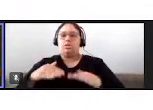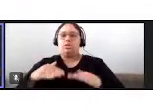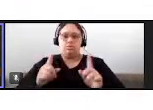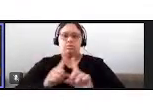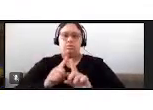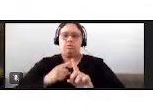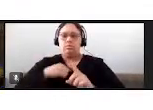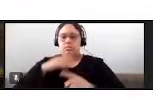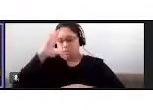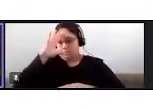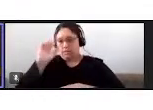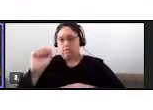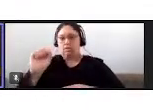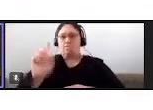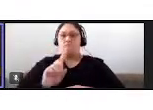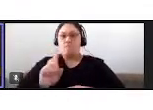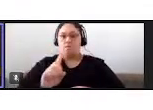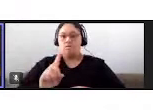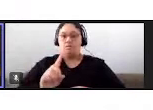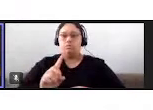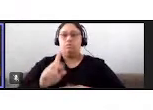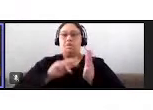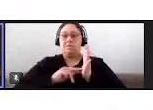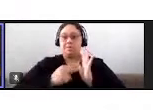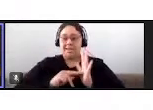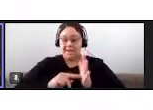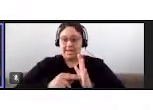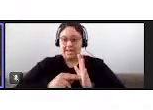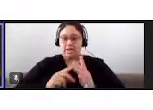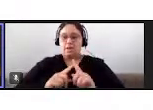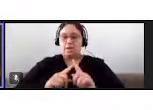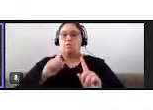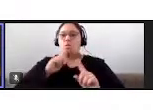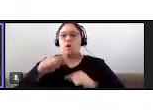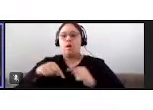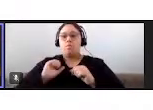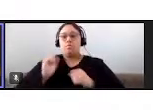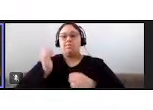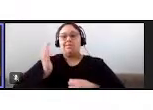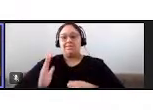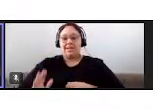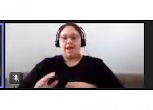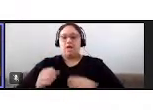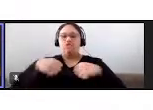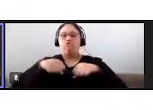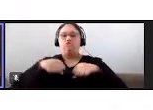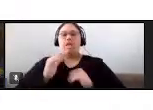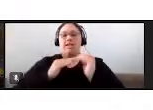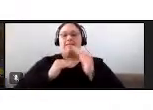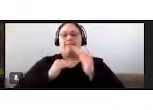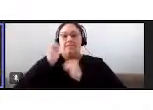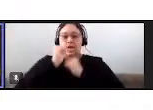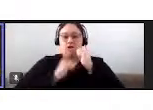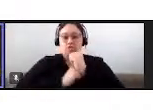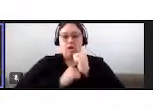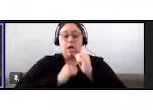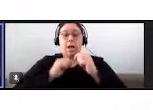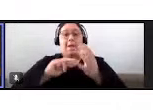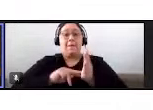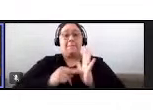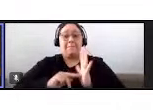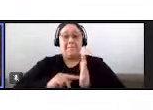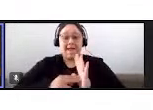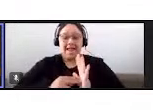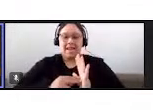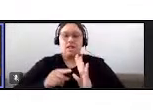that in planning, and I'm talking from the side of now the chair of infrastructure. In